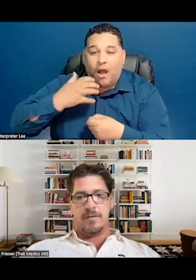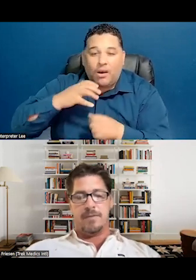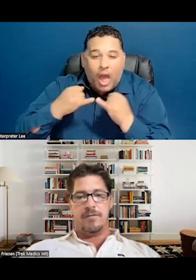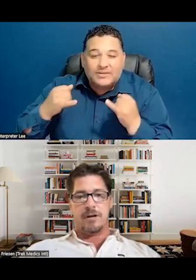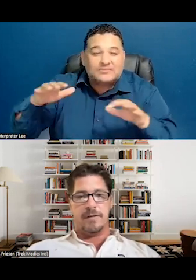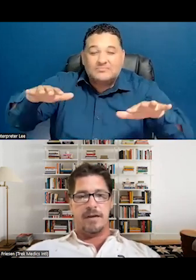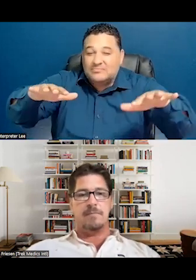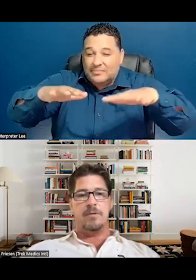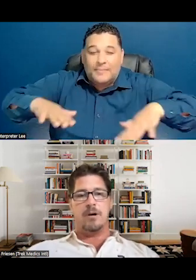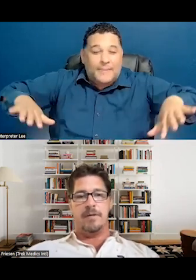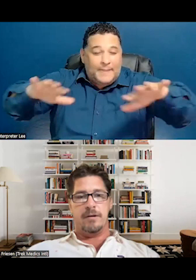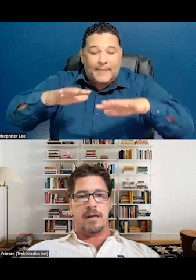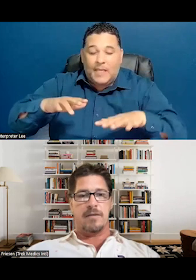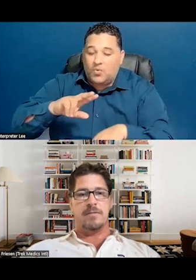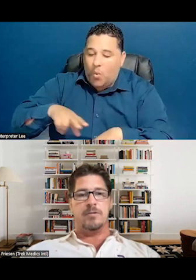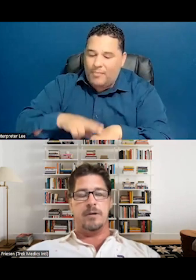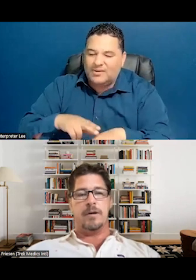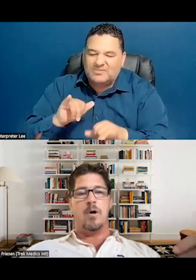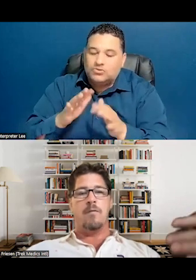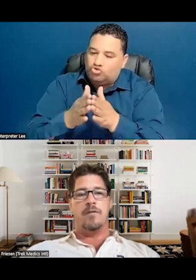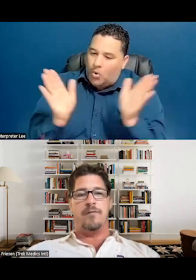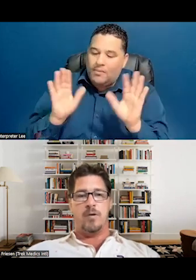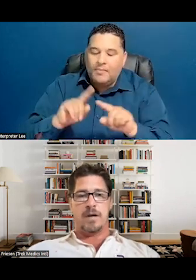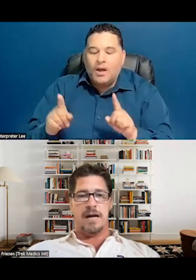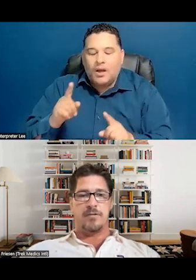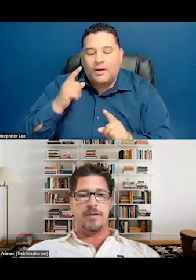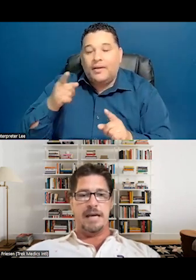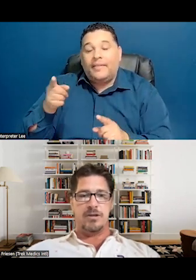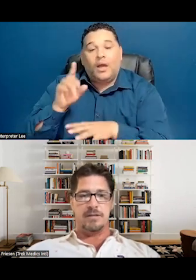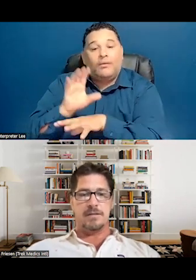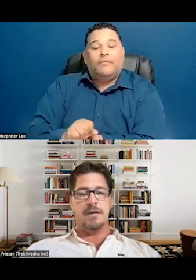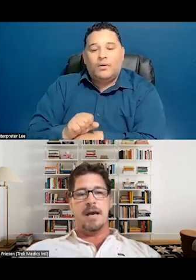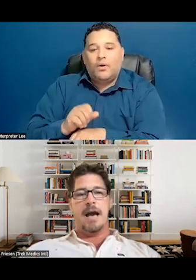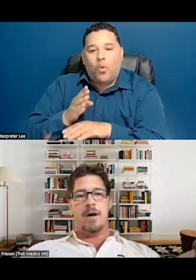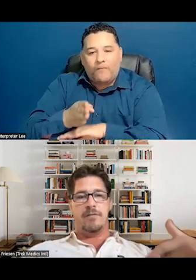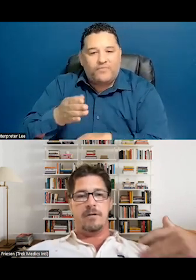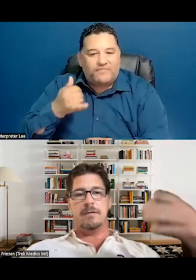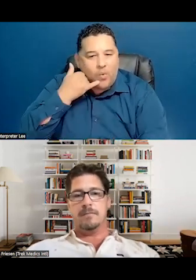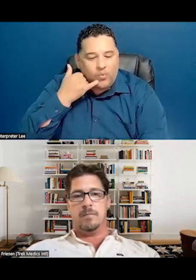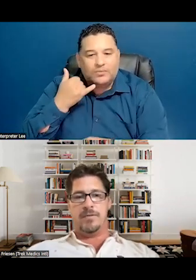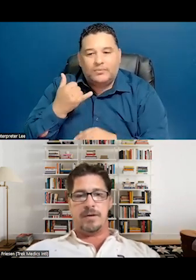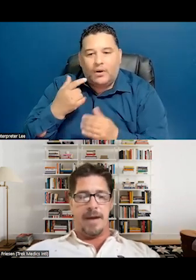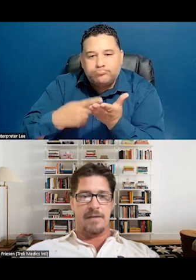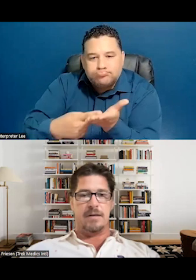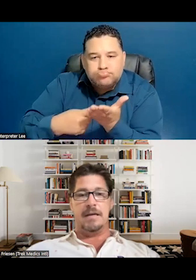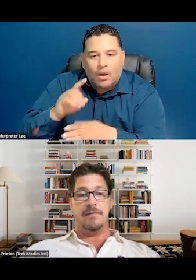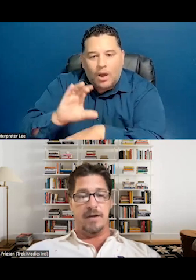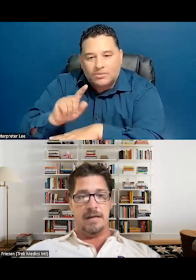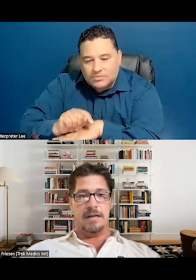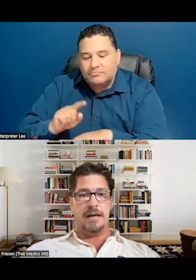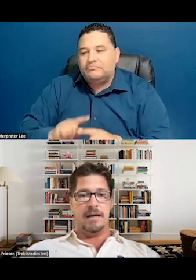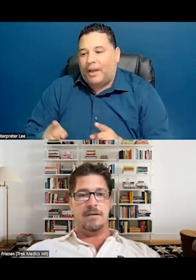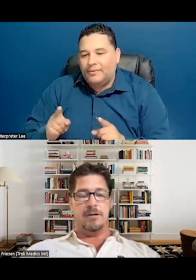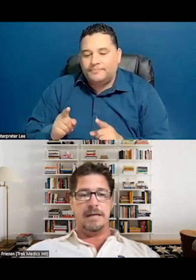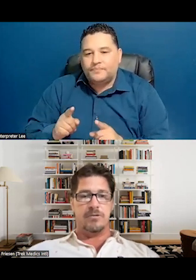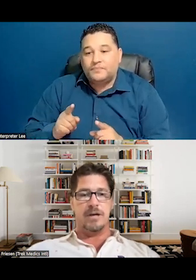and this is a bit of a generalization, but normally they're accustomed to doing over-the-phone consultation. However, with capacity and